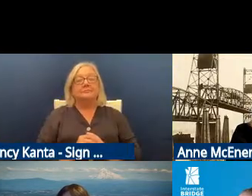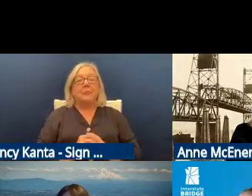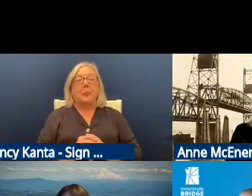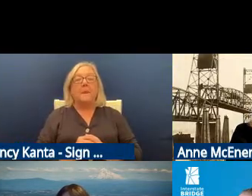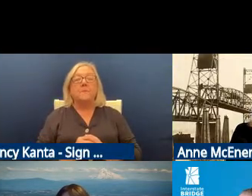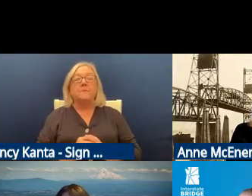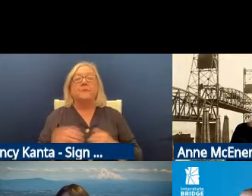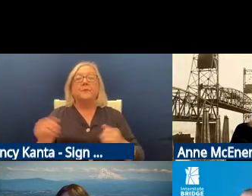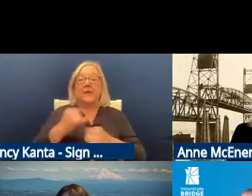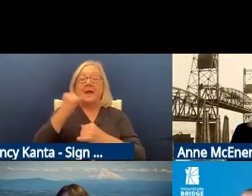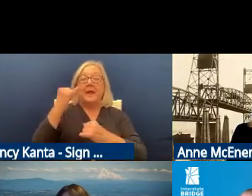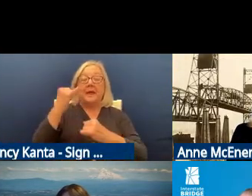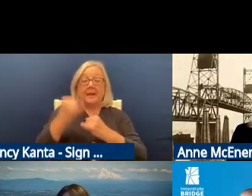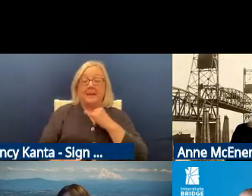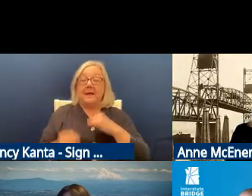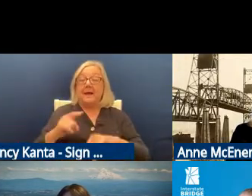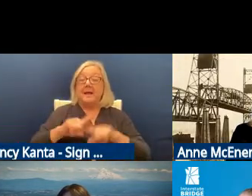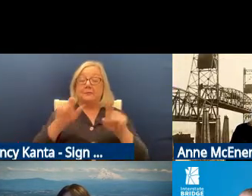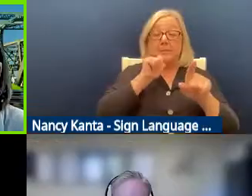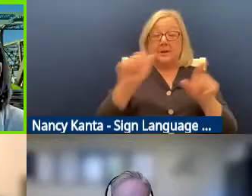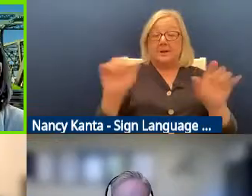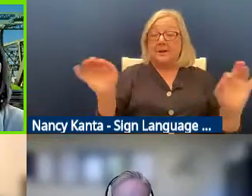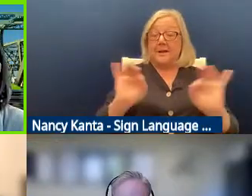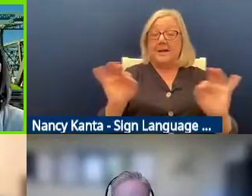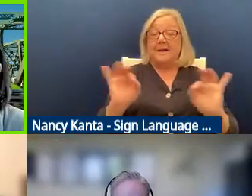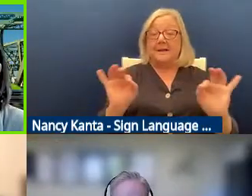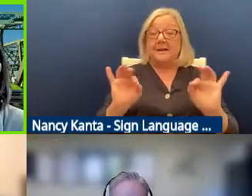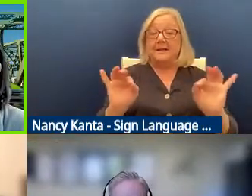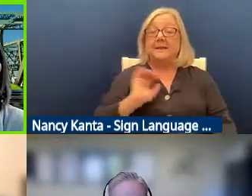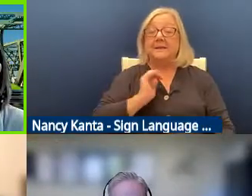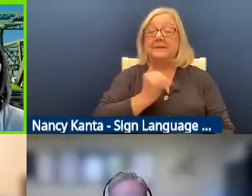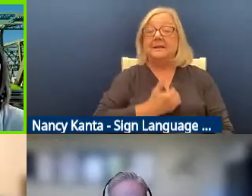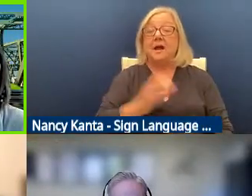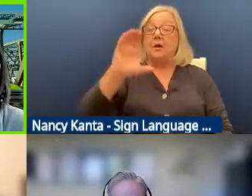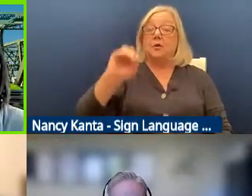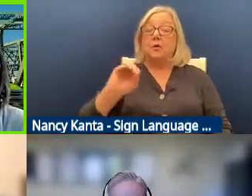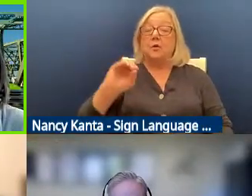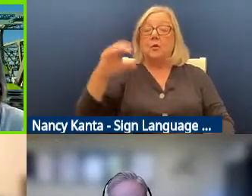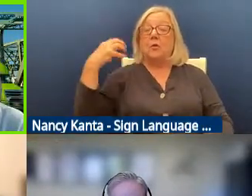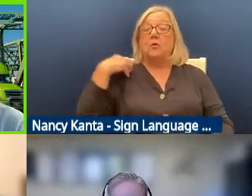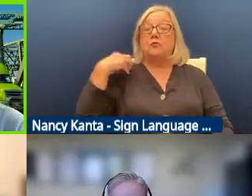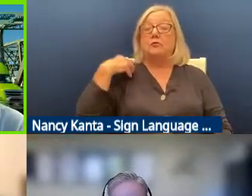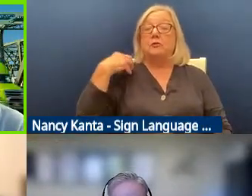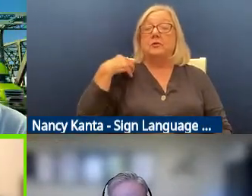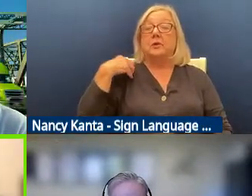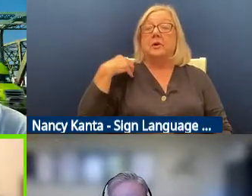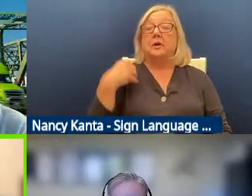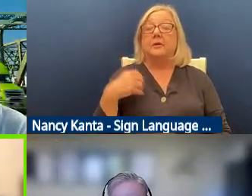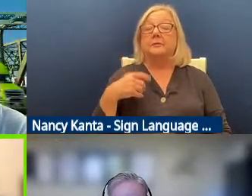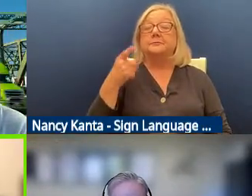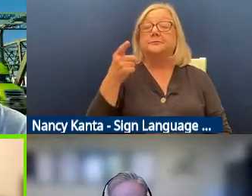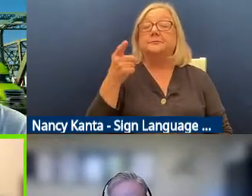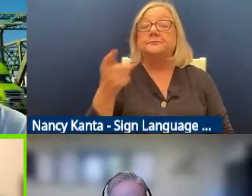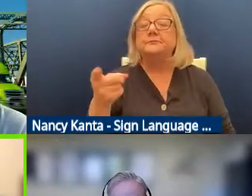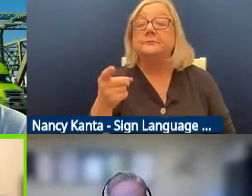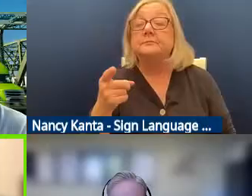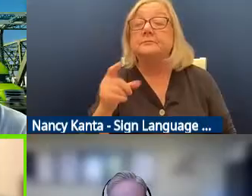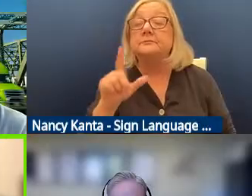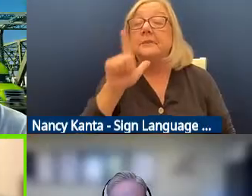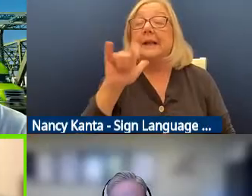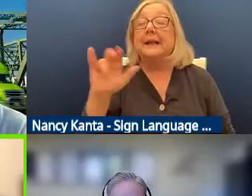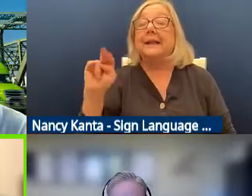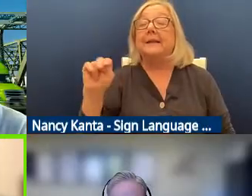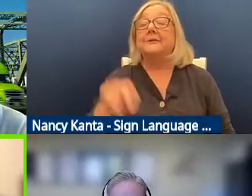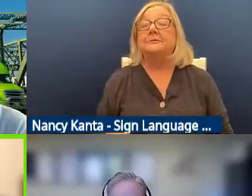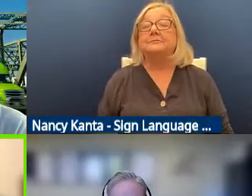least, Lynn Ballantyre, our co-chair of the Community Advisory Committee. Thank you. And thank you all for being